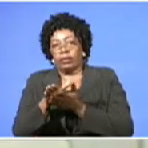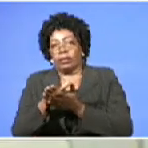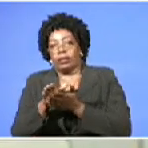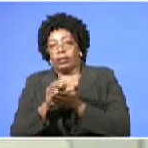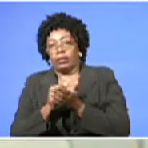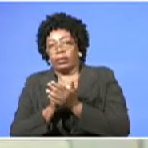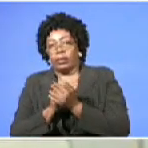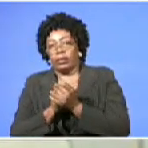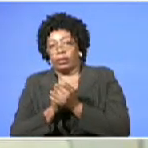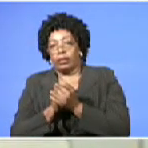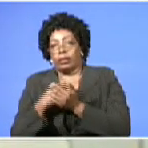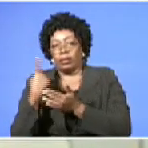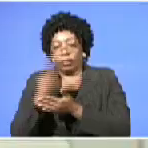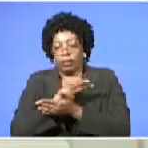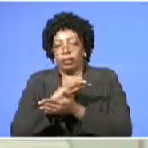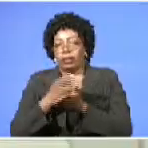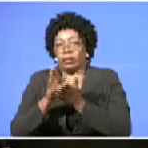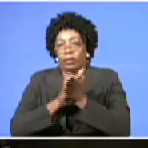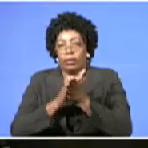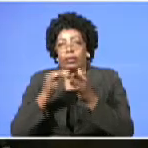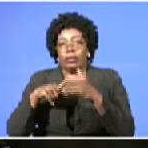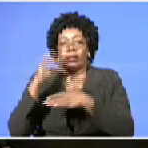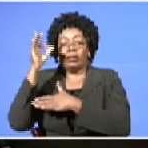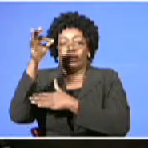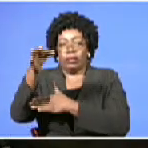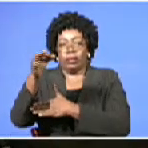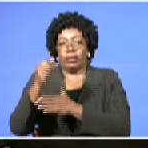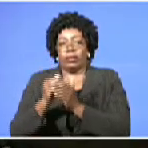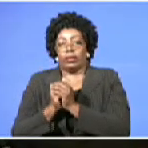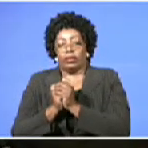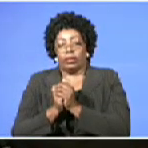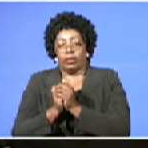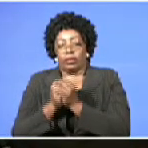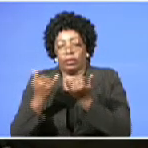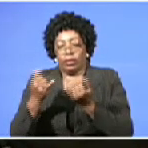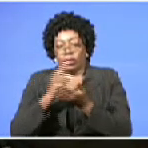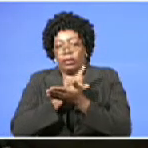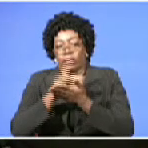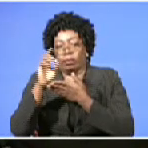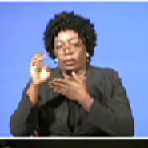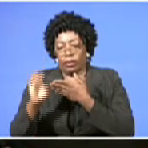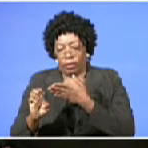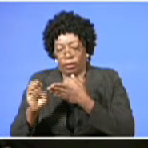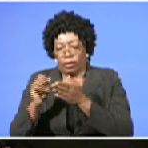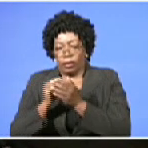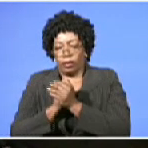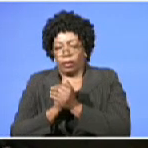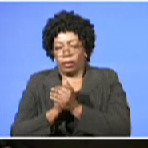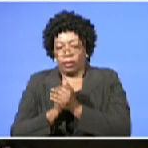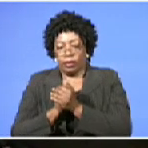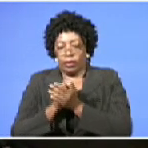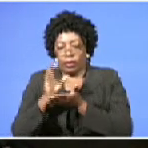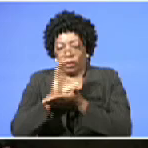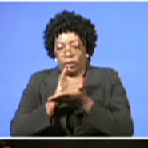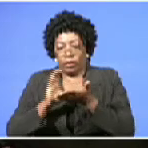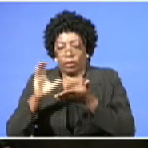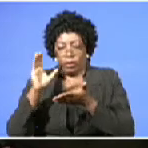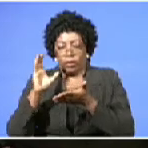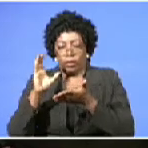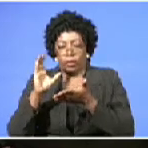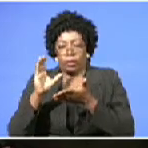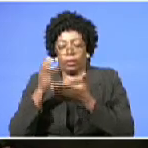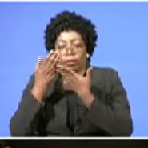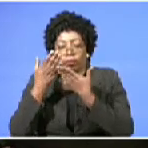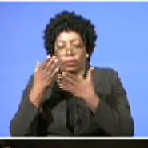to be a little bit more spicy in the future. Weekend for Jaden Feast and the Nichols College Bison. They won the Commonwealth